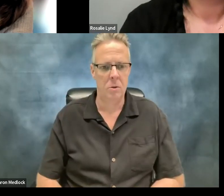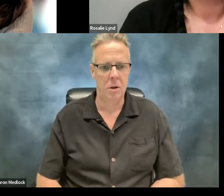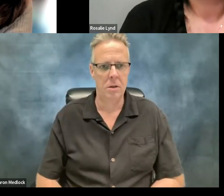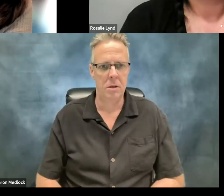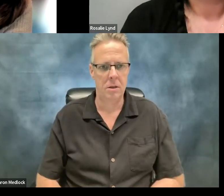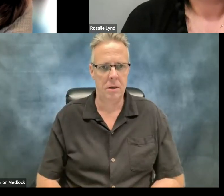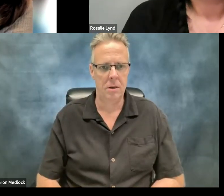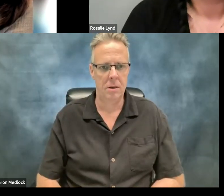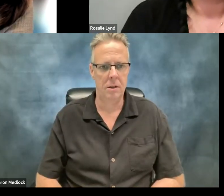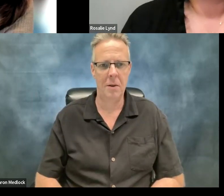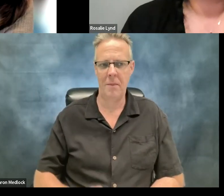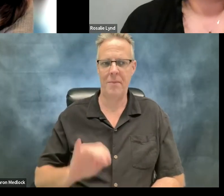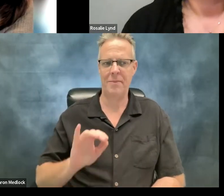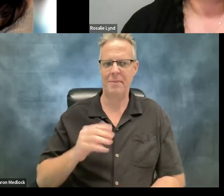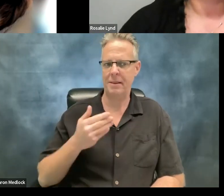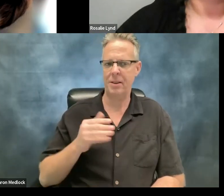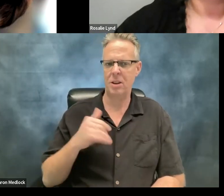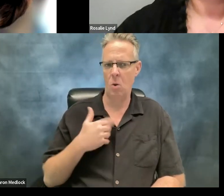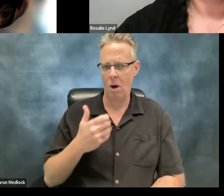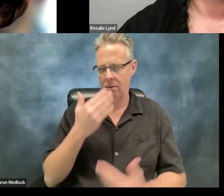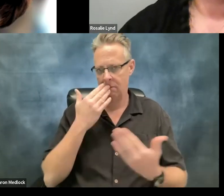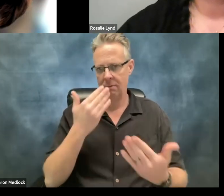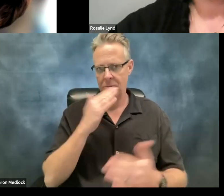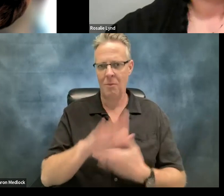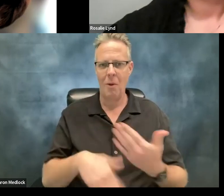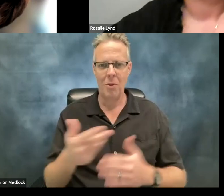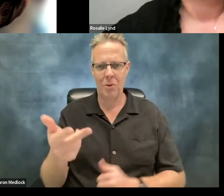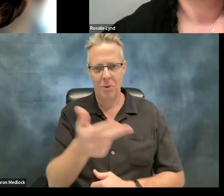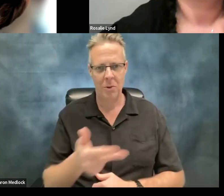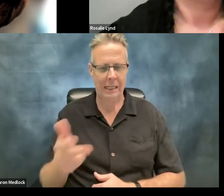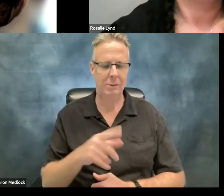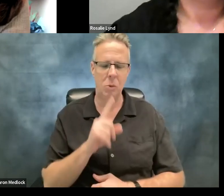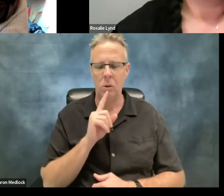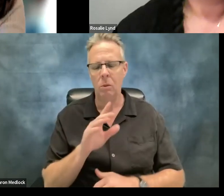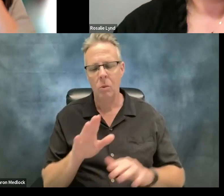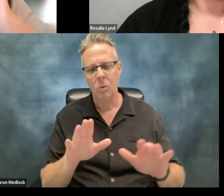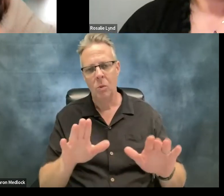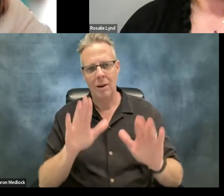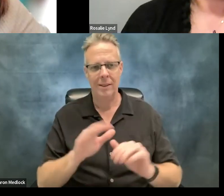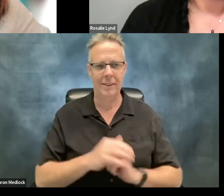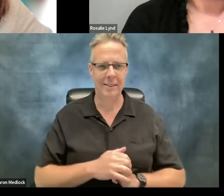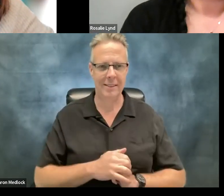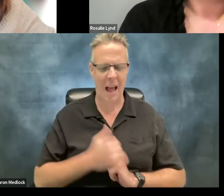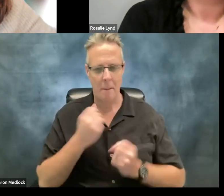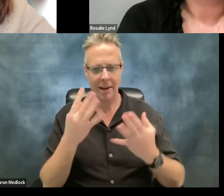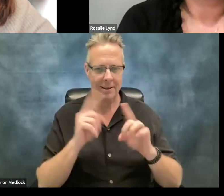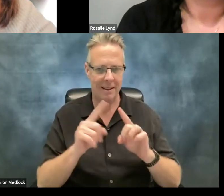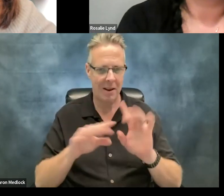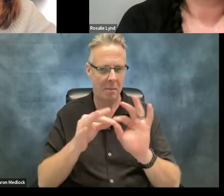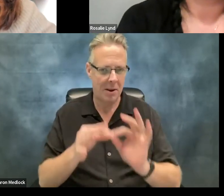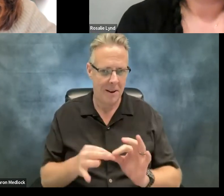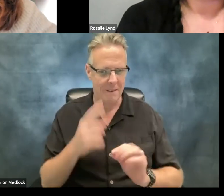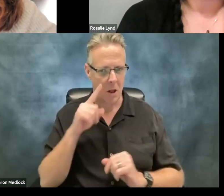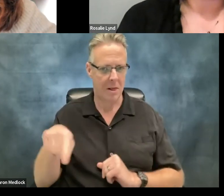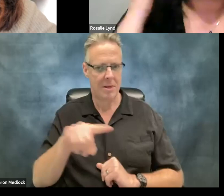It is I who want to thank all three of you for, this is tremendous. Actually, I'm getting little messages from our CRIS committee